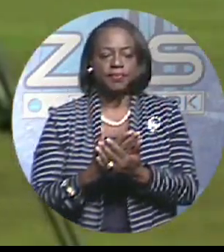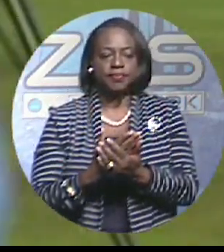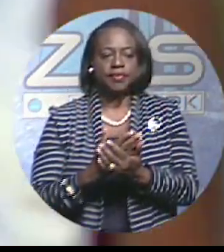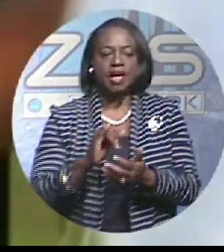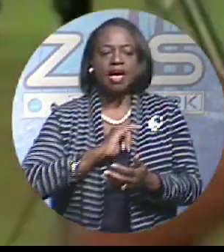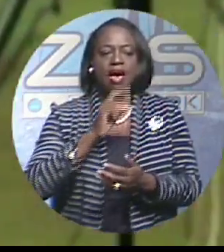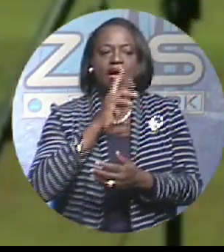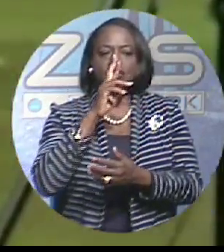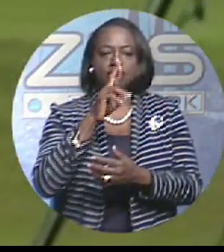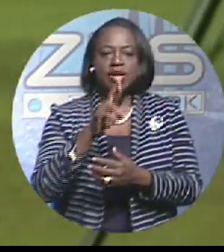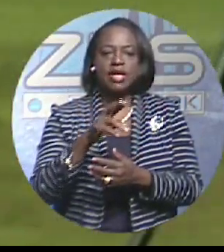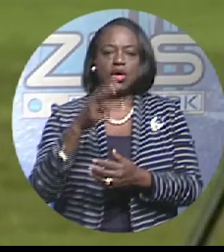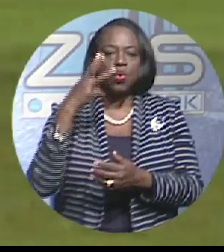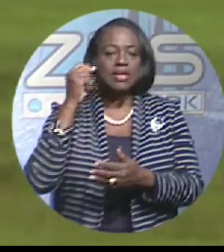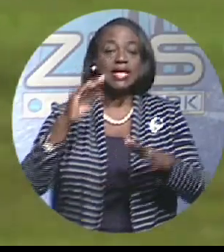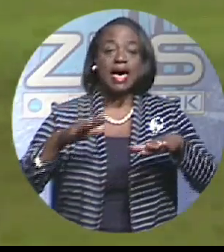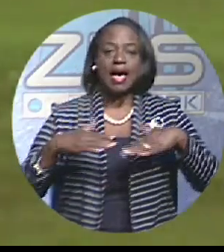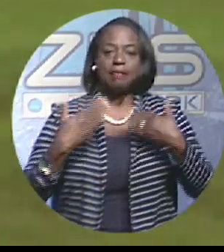I really was happy what I did.